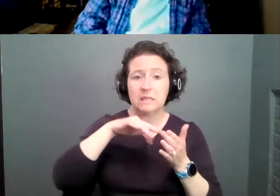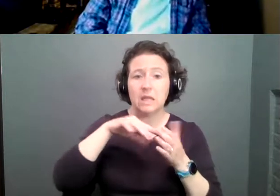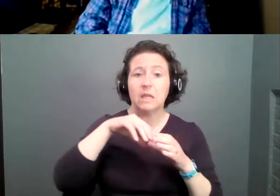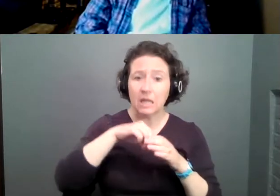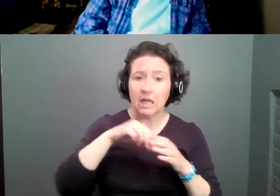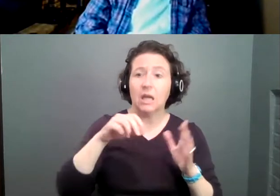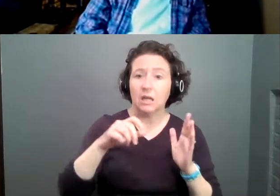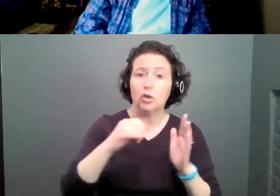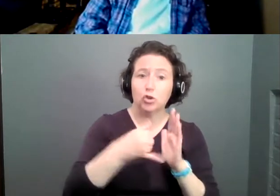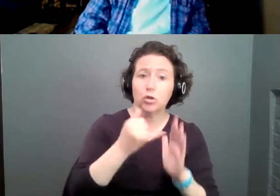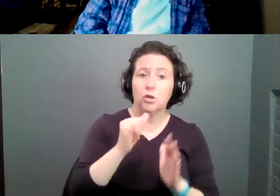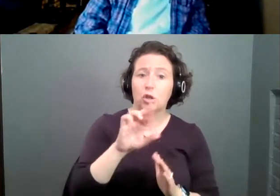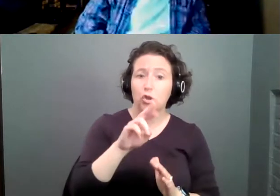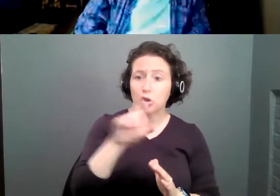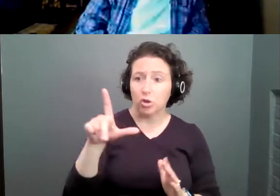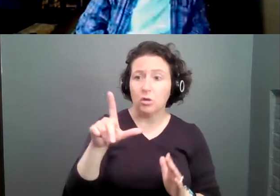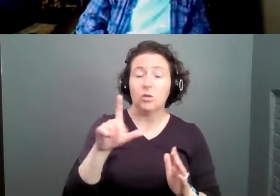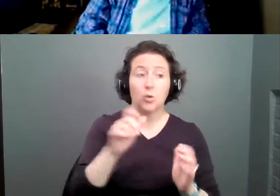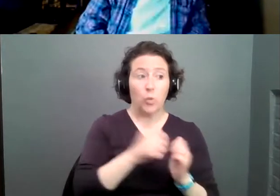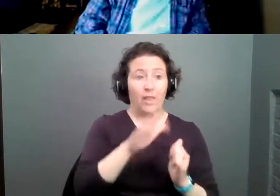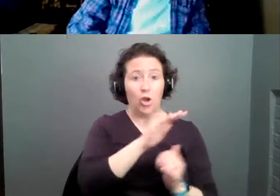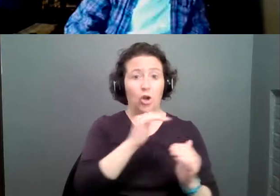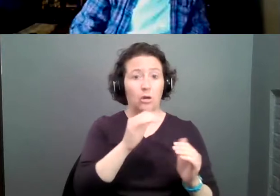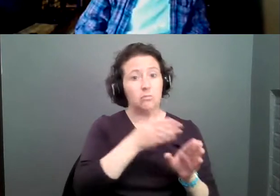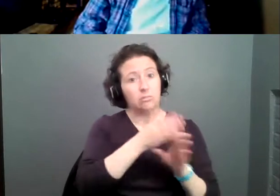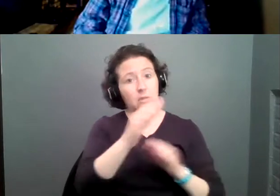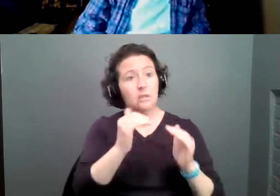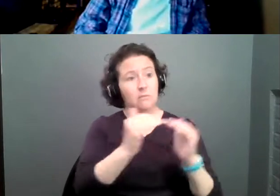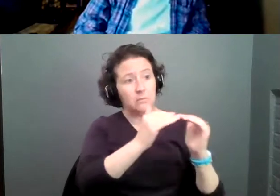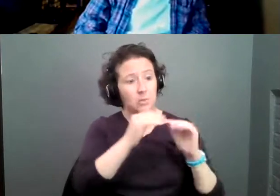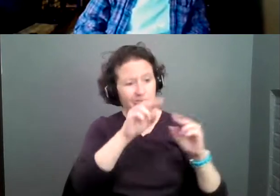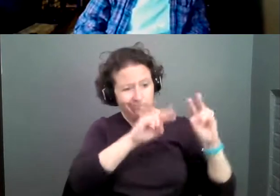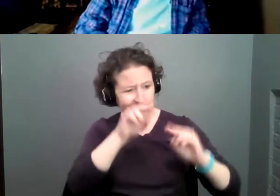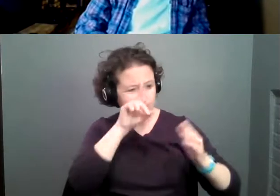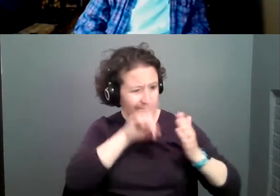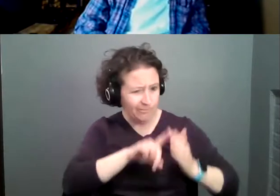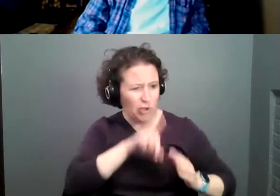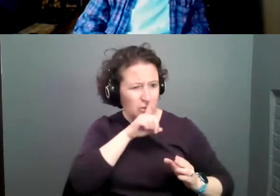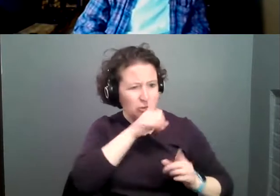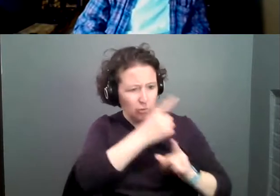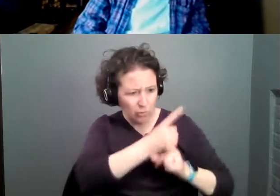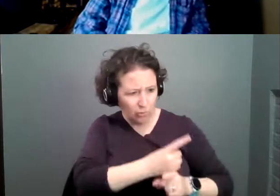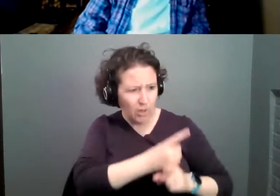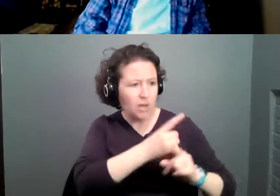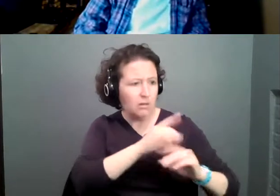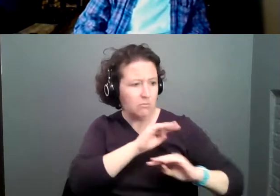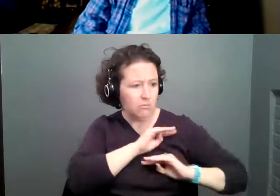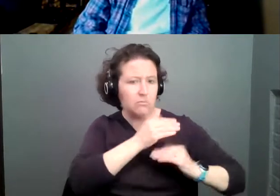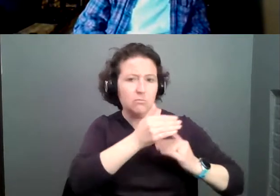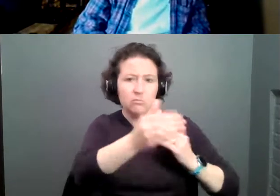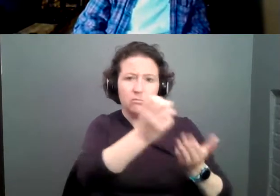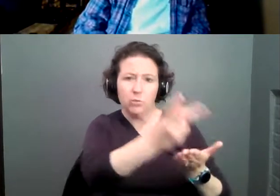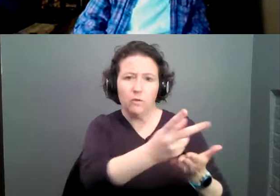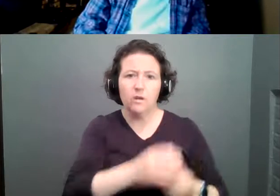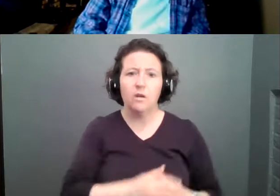been subjected to scrutiny that demonstrate, most importantly, I suppose,